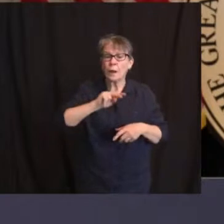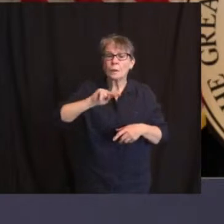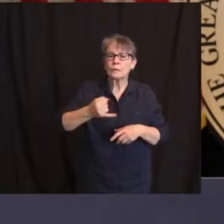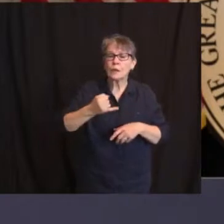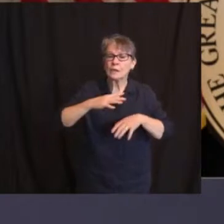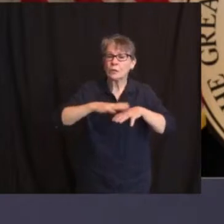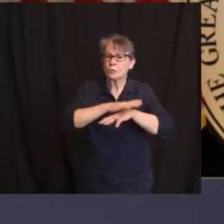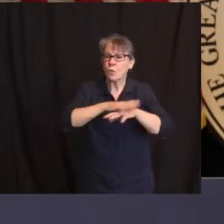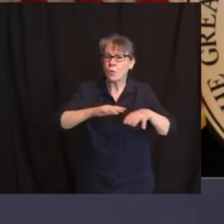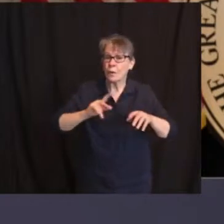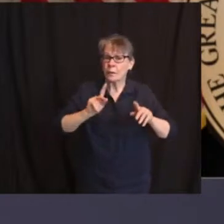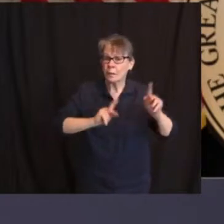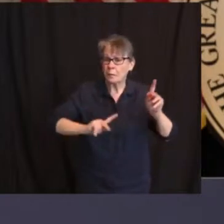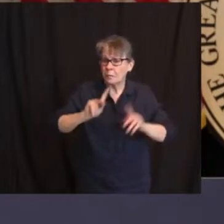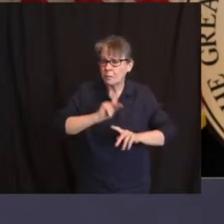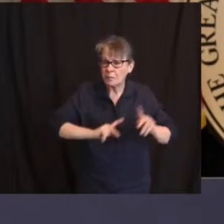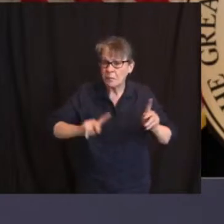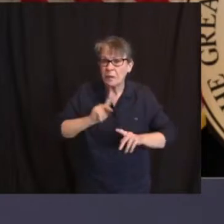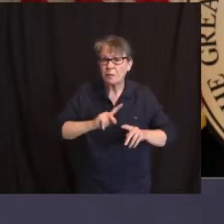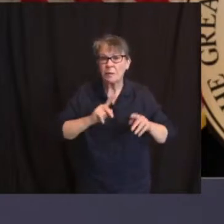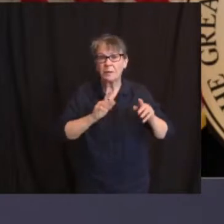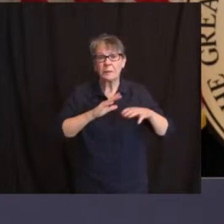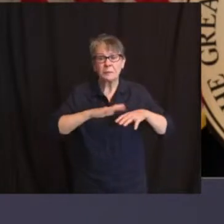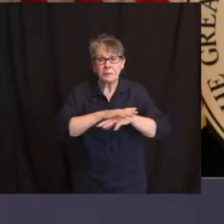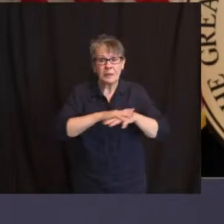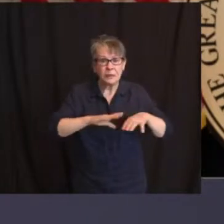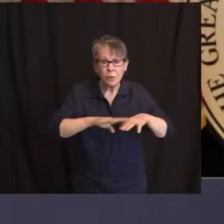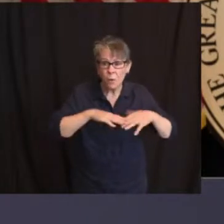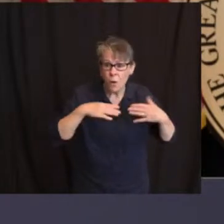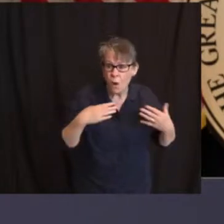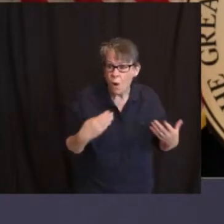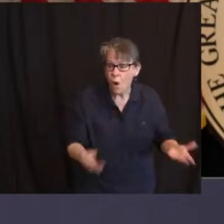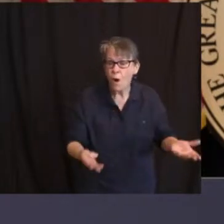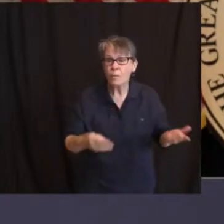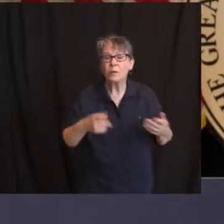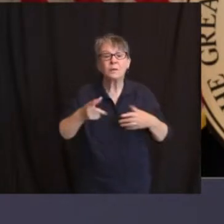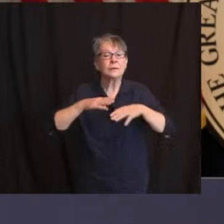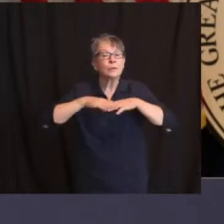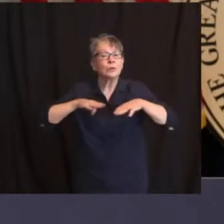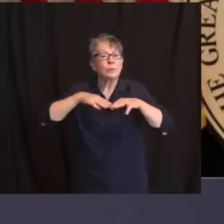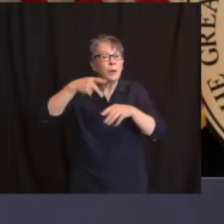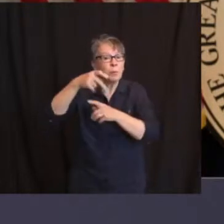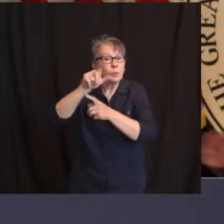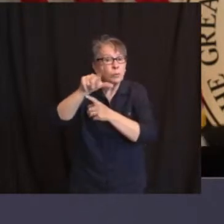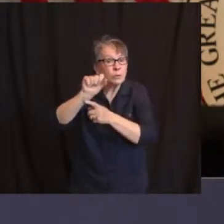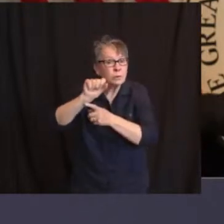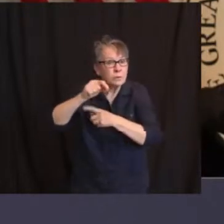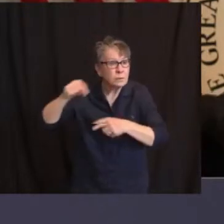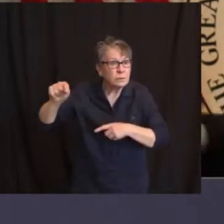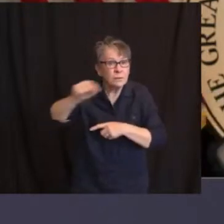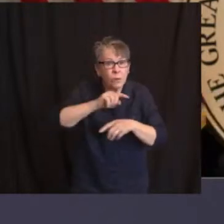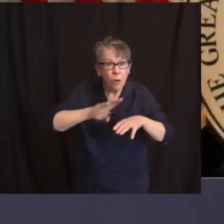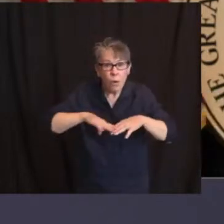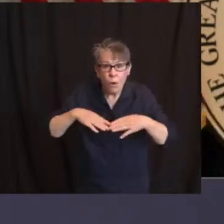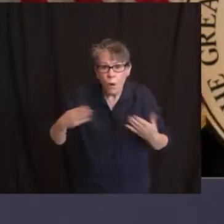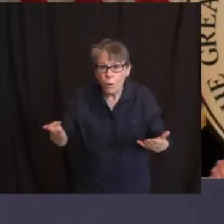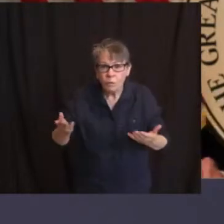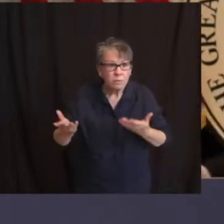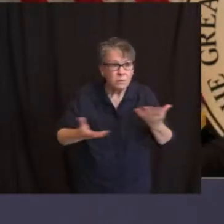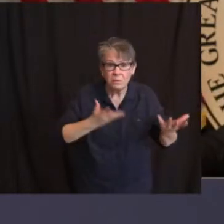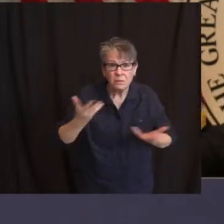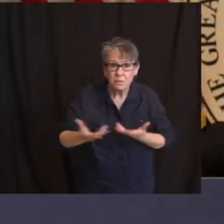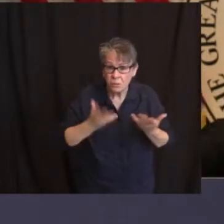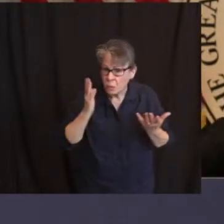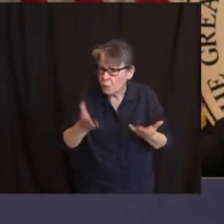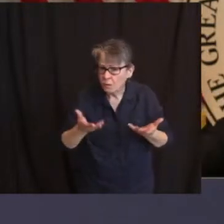municipal pools? Will you also be addressing that in private swim clubs? Yep. I'll start, and Judy, feel free to come in